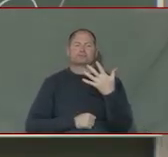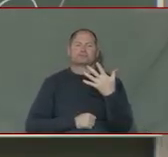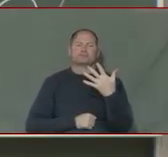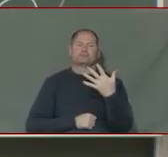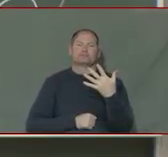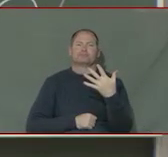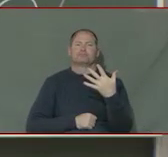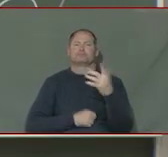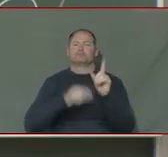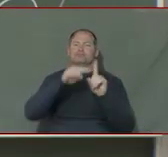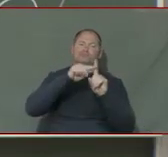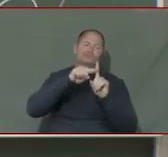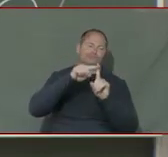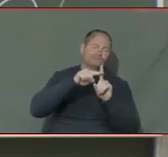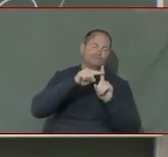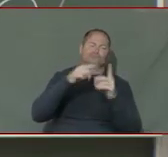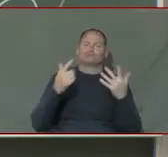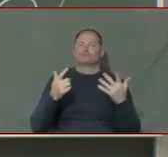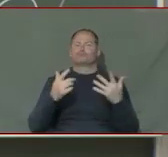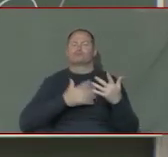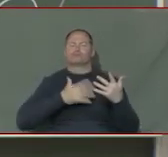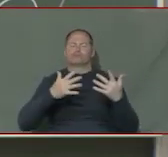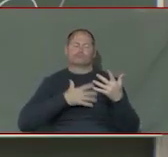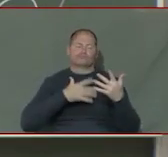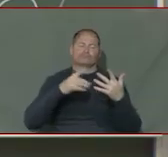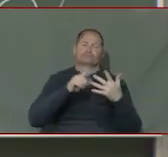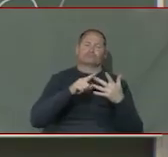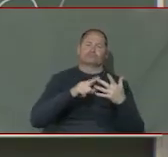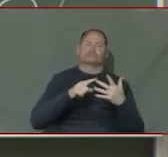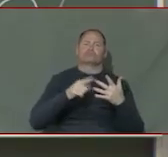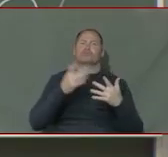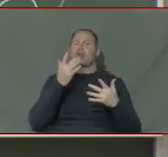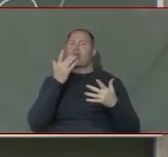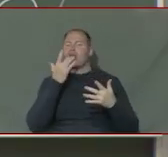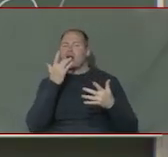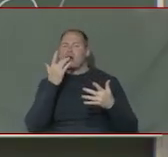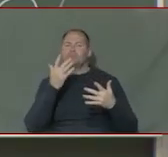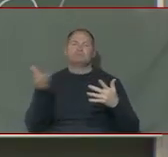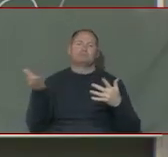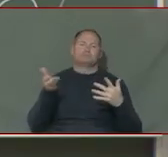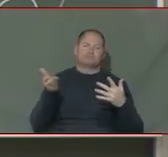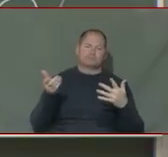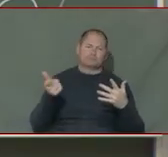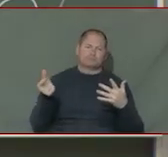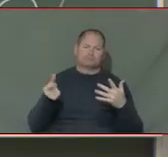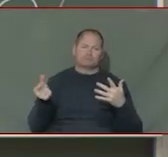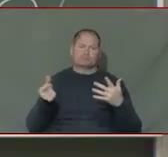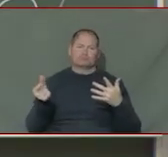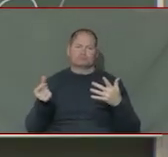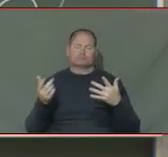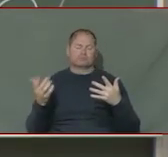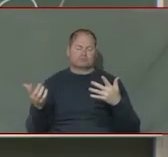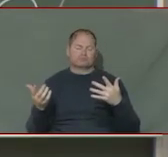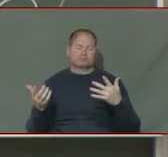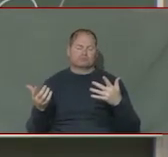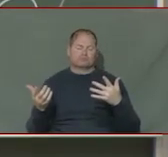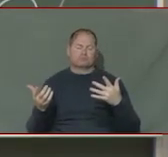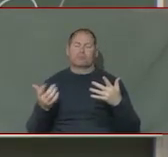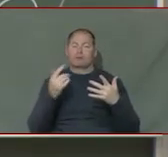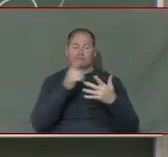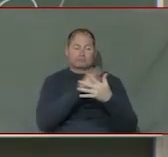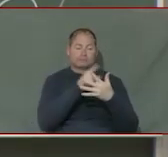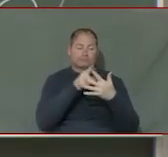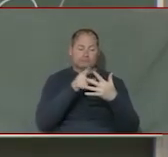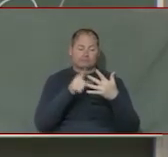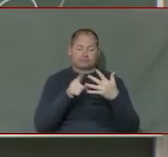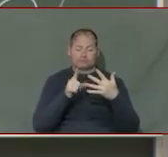concentration, osmoregulation, and so on. But for now, I'm just looking at the one, and that is glucose. We're looking at it because each one has got